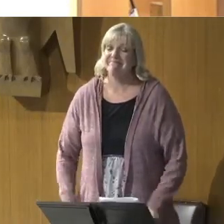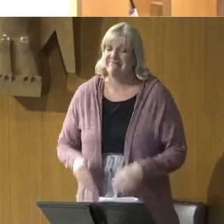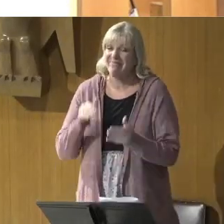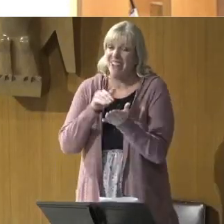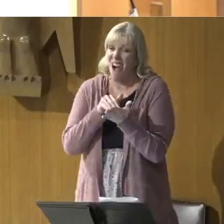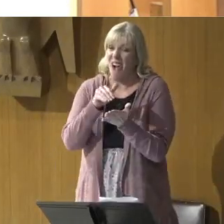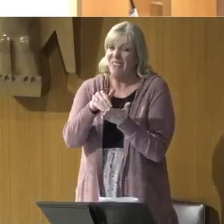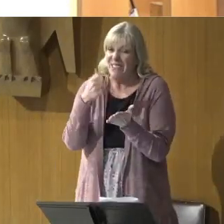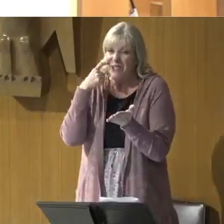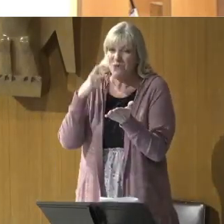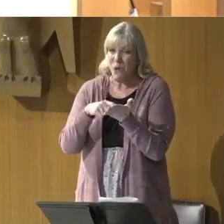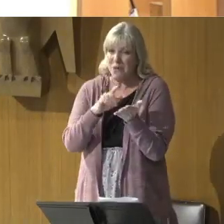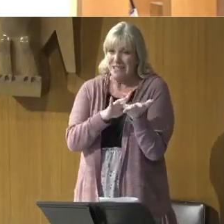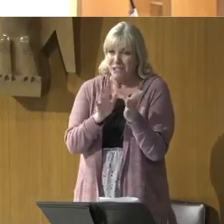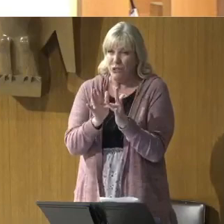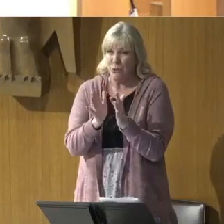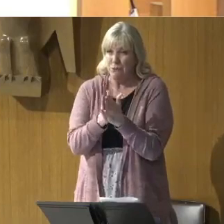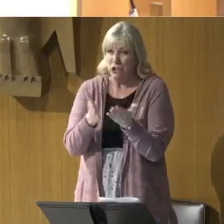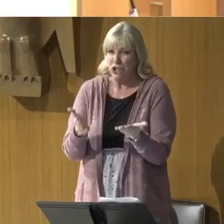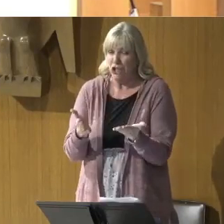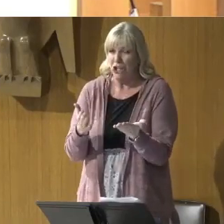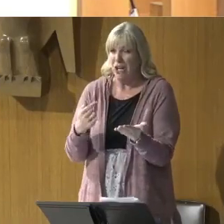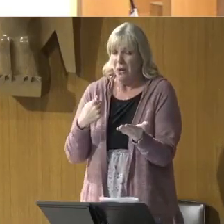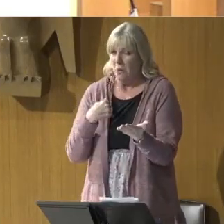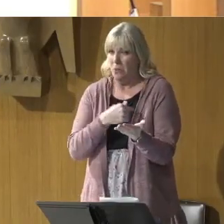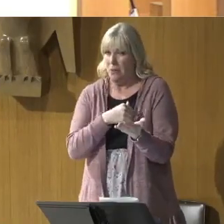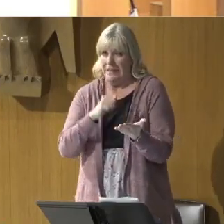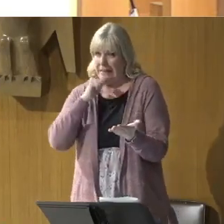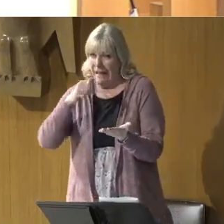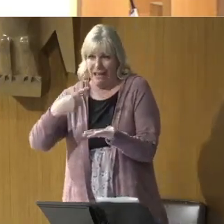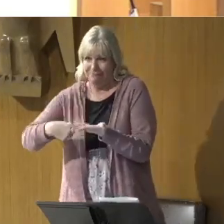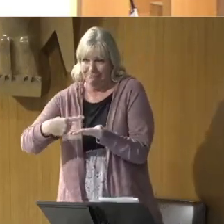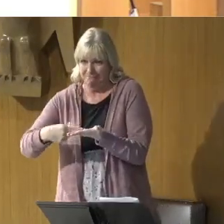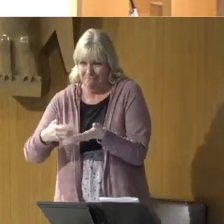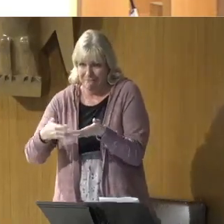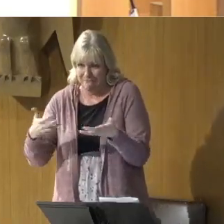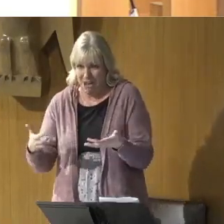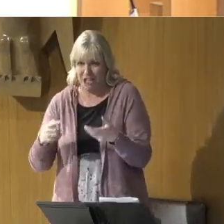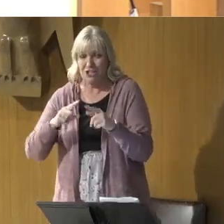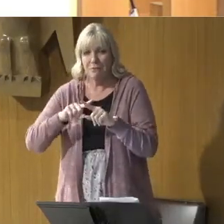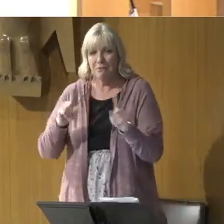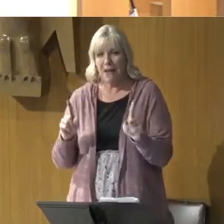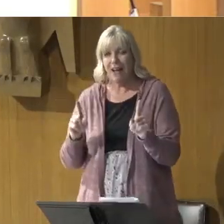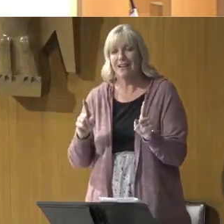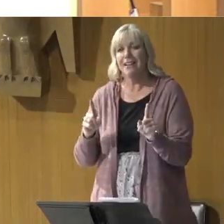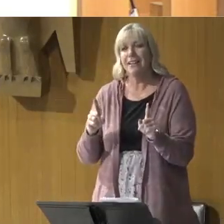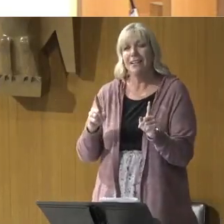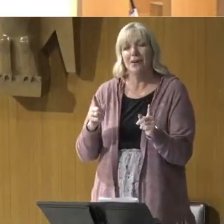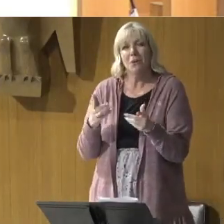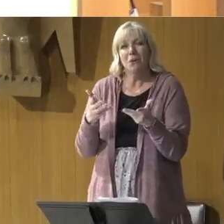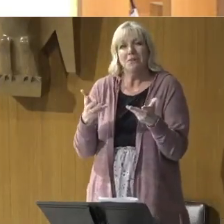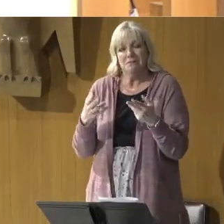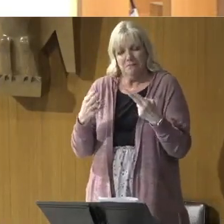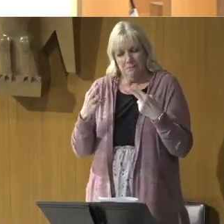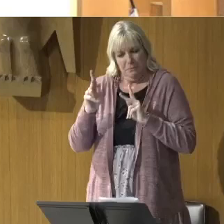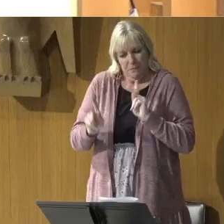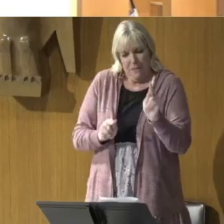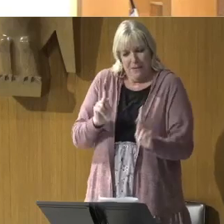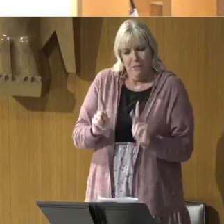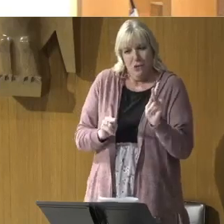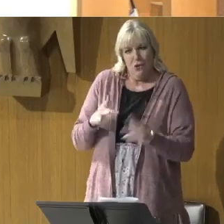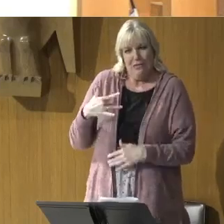Scripture, and one that I rarely talk about, or that we rarely talk about, is humanity's faulty memory.